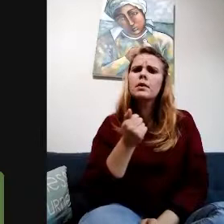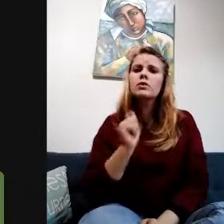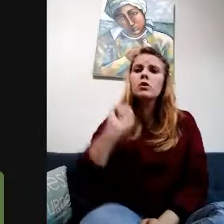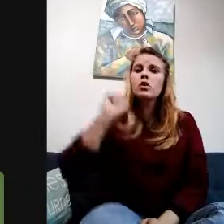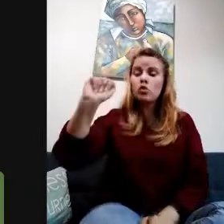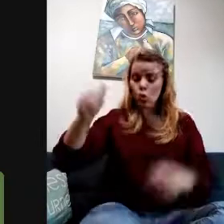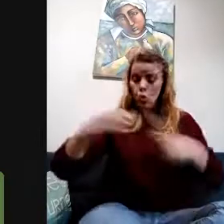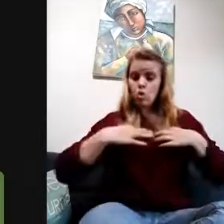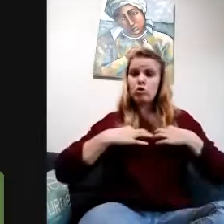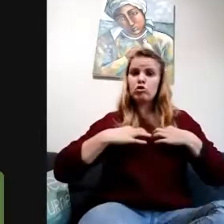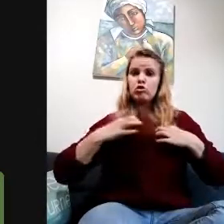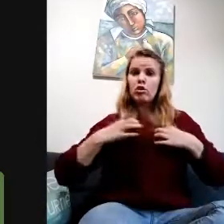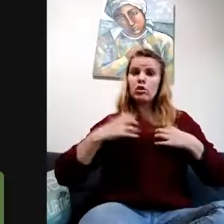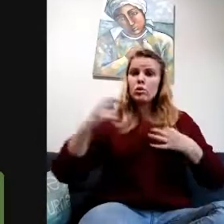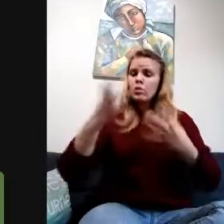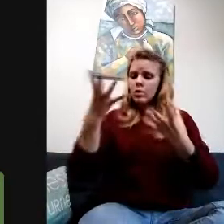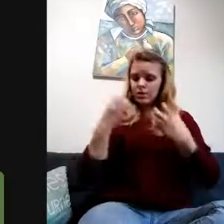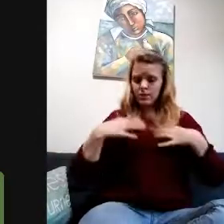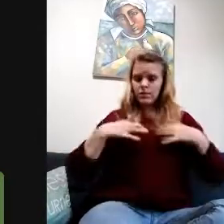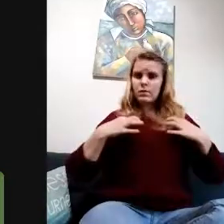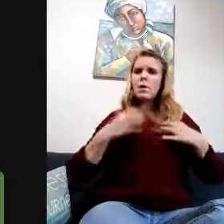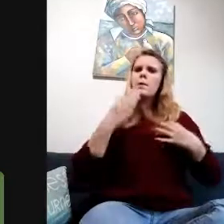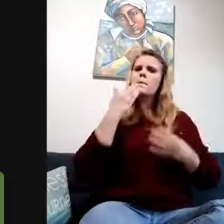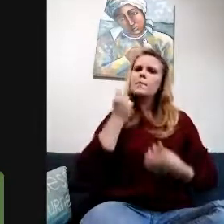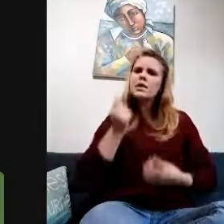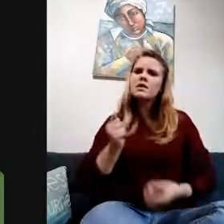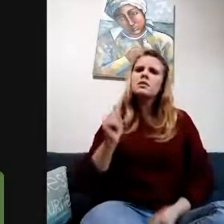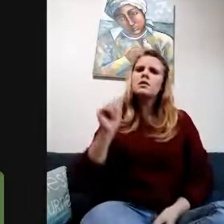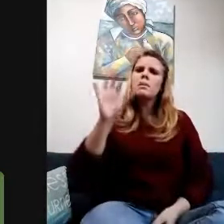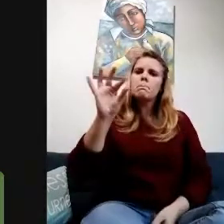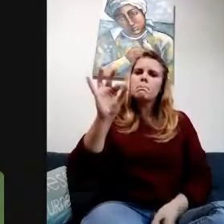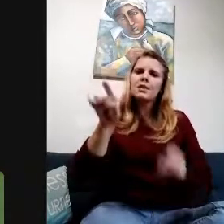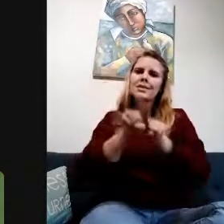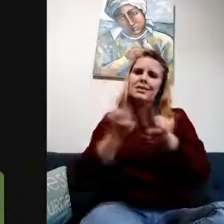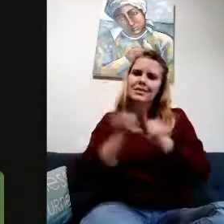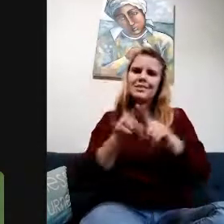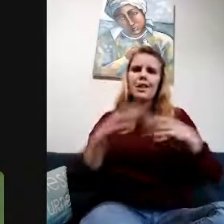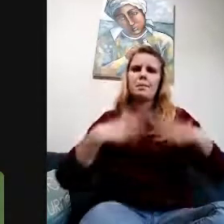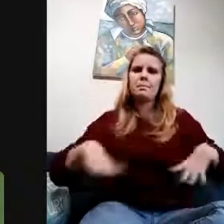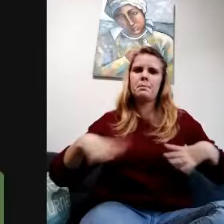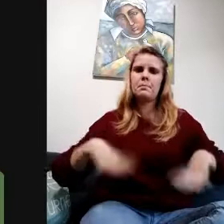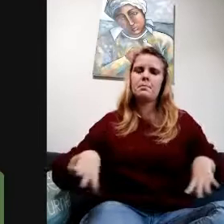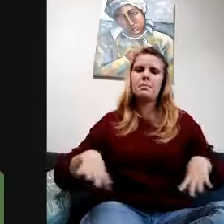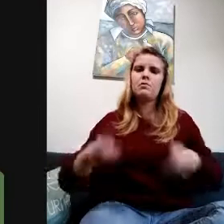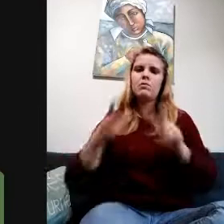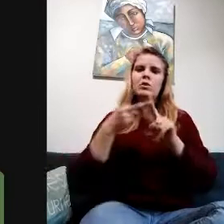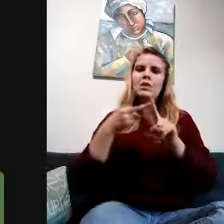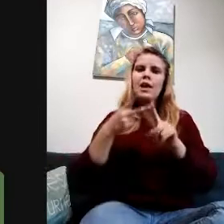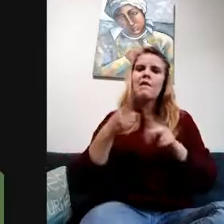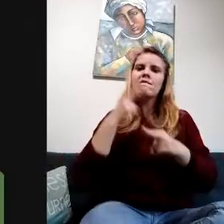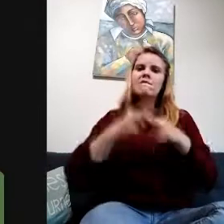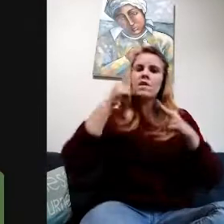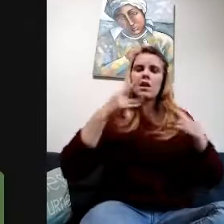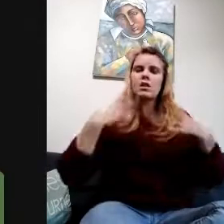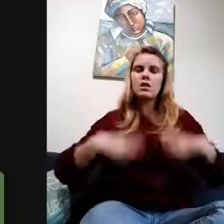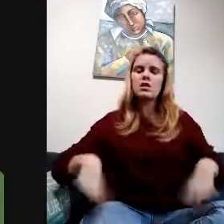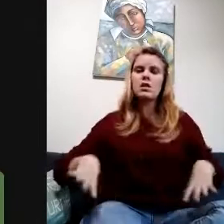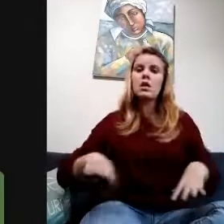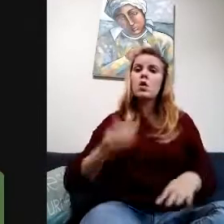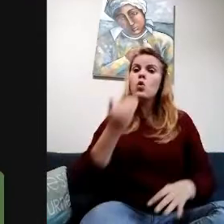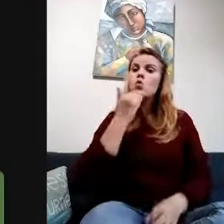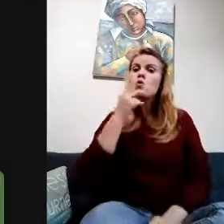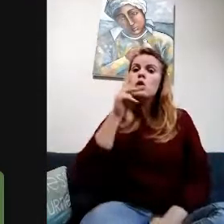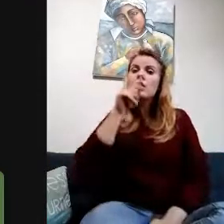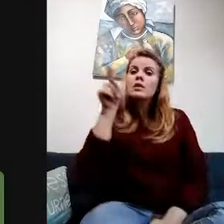received and wearing those on Monday for the second and final round. And for those who didn't play in KZN, you